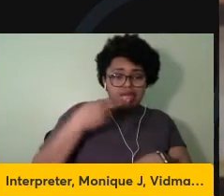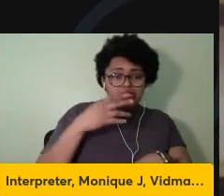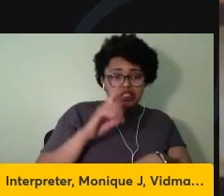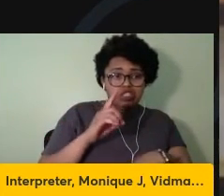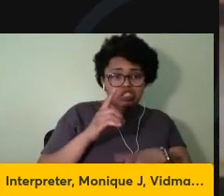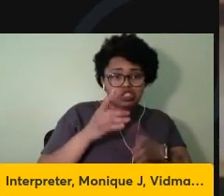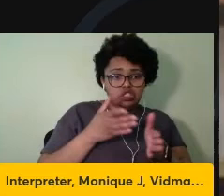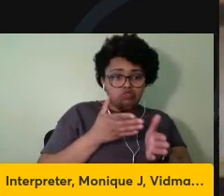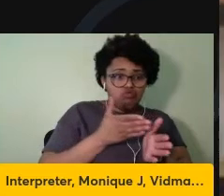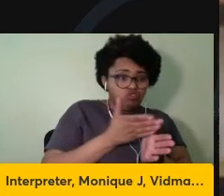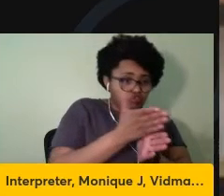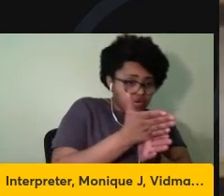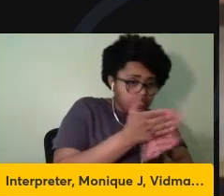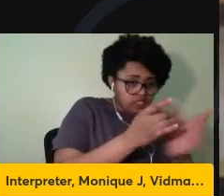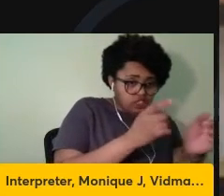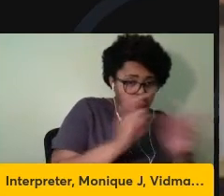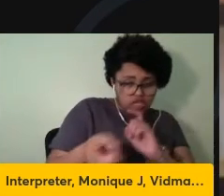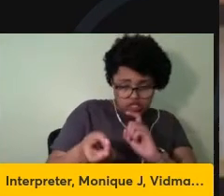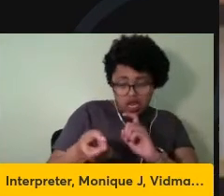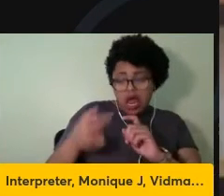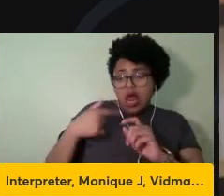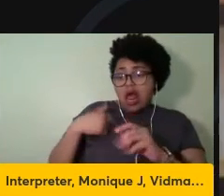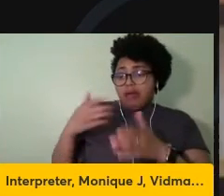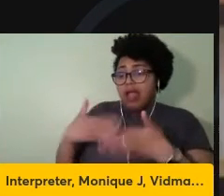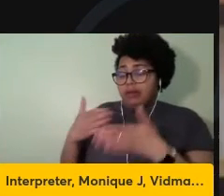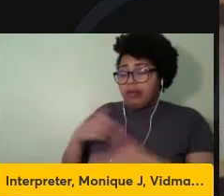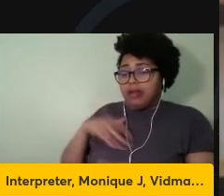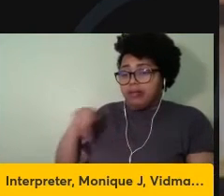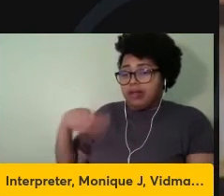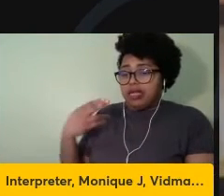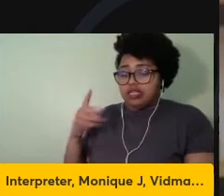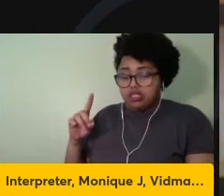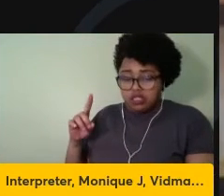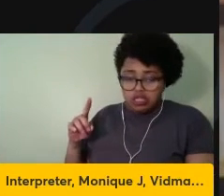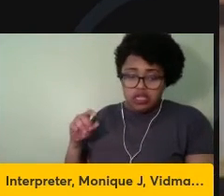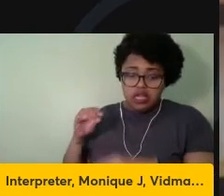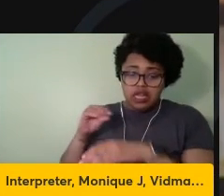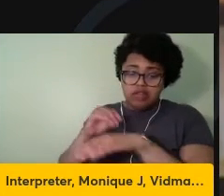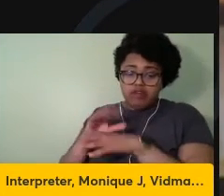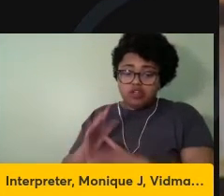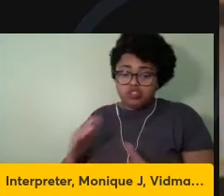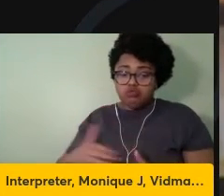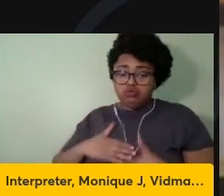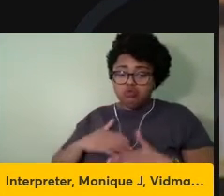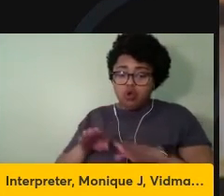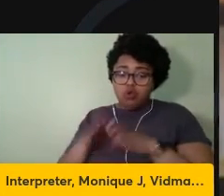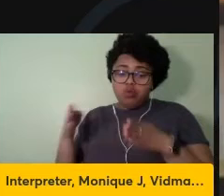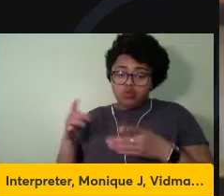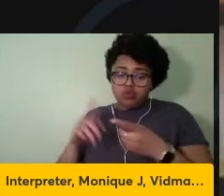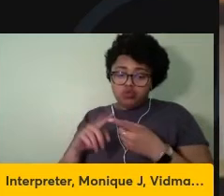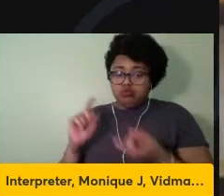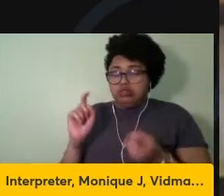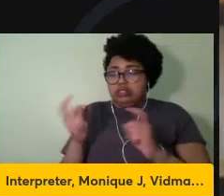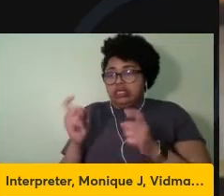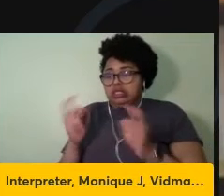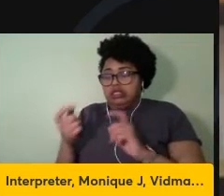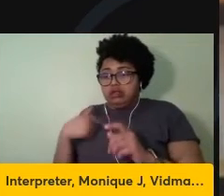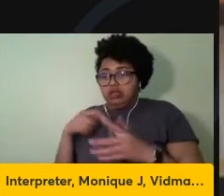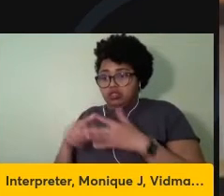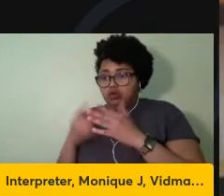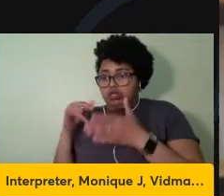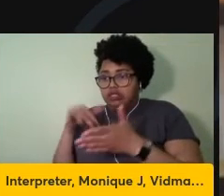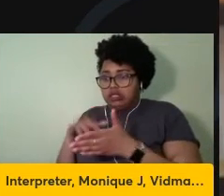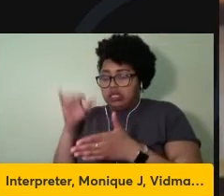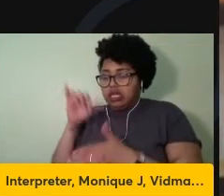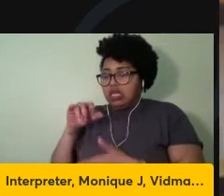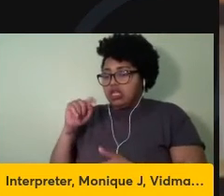was open to me shifting my PhD studies a bit, and I started studying tumor immunology at that stage. So I